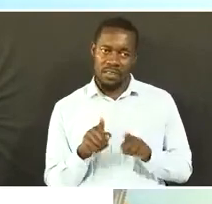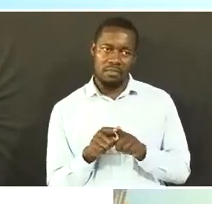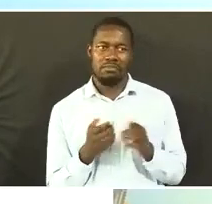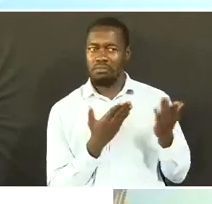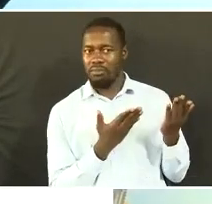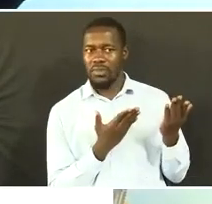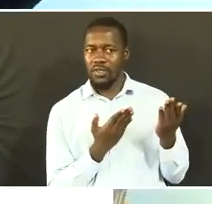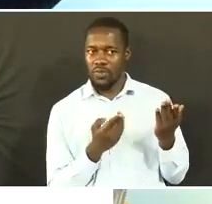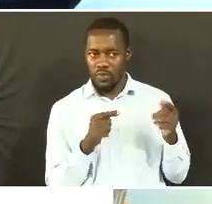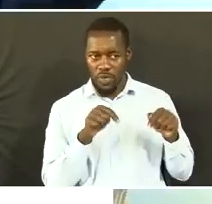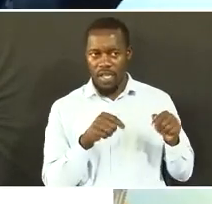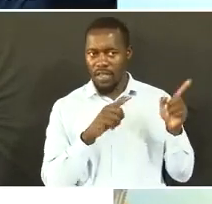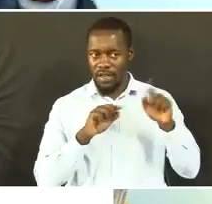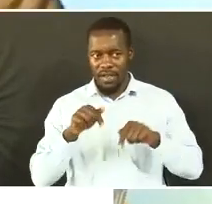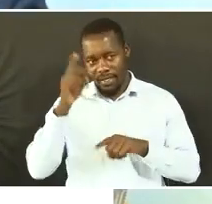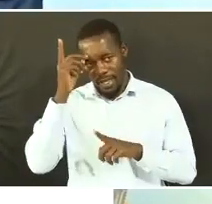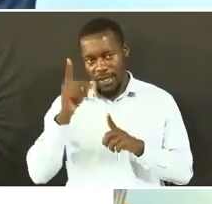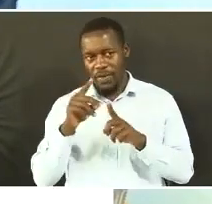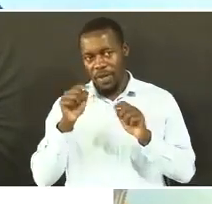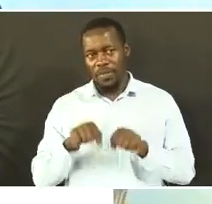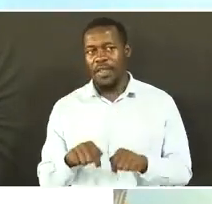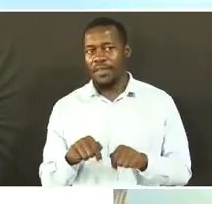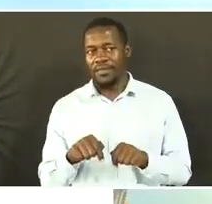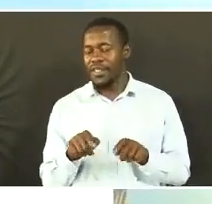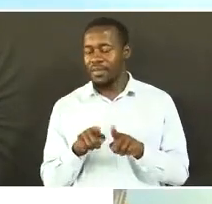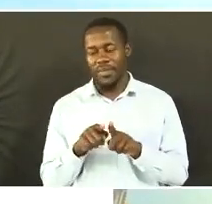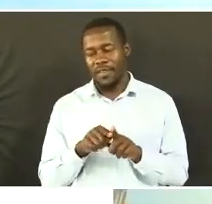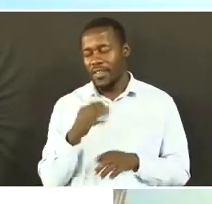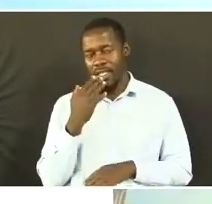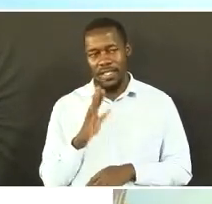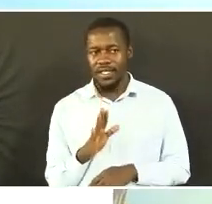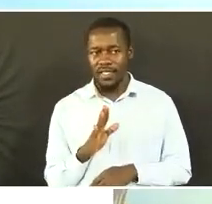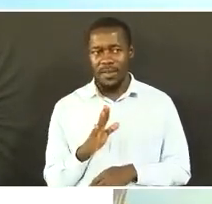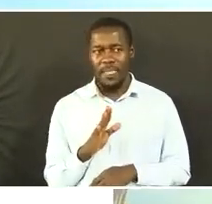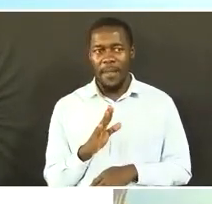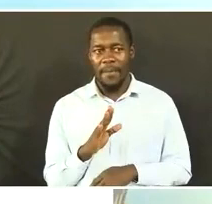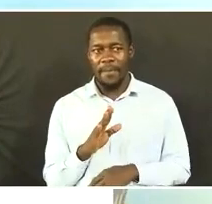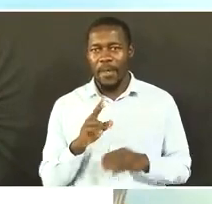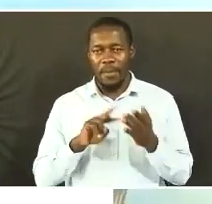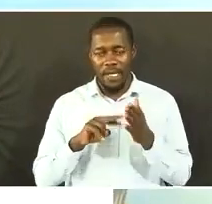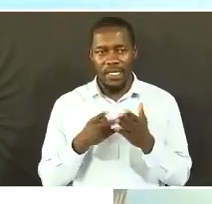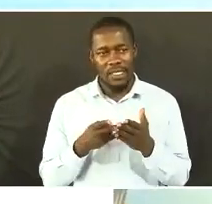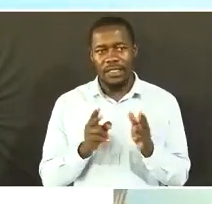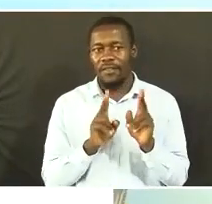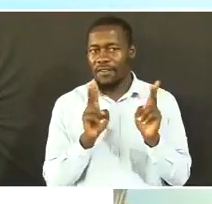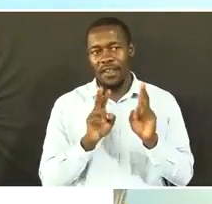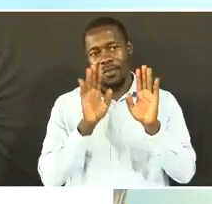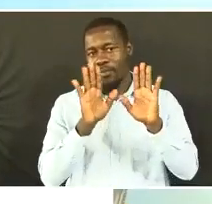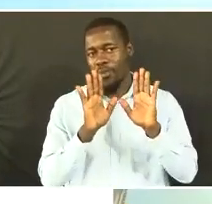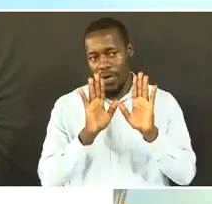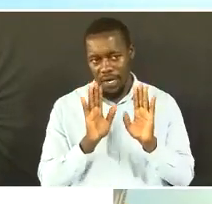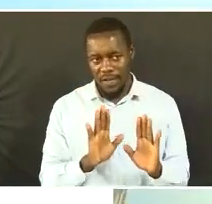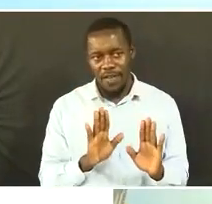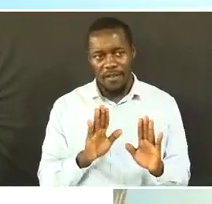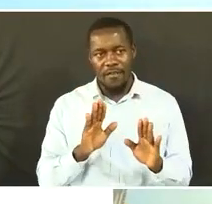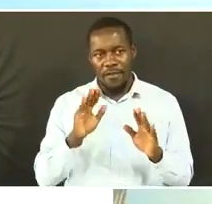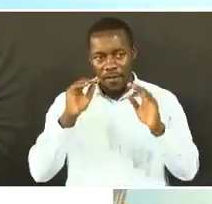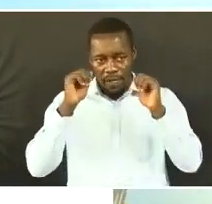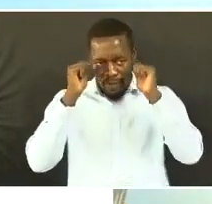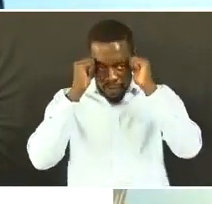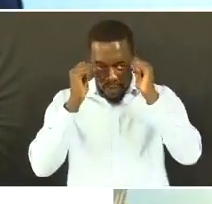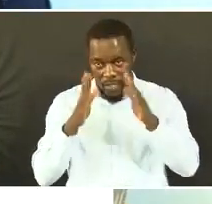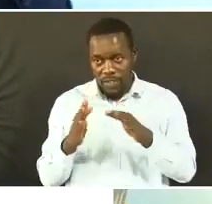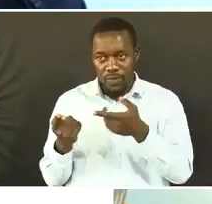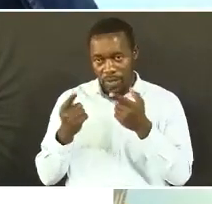where we must focus our attention. Amen? Because the median age of the continent is 19 years. 19 years is the year